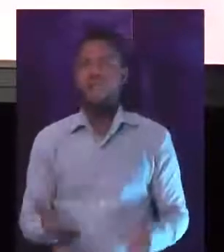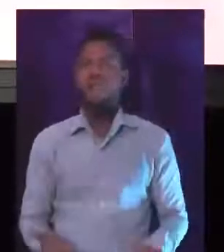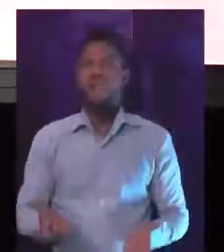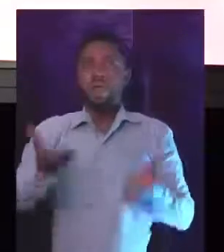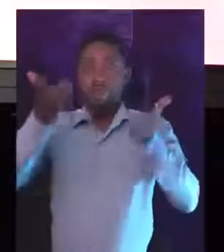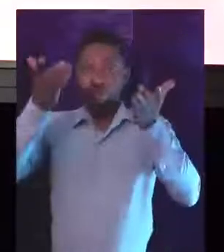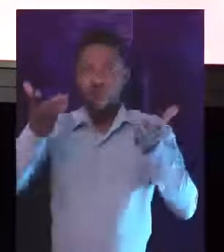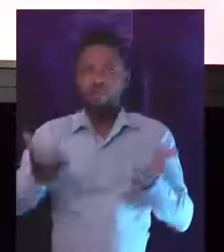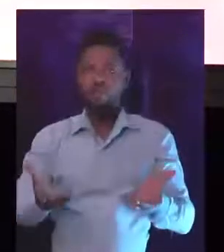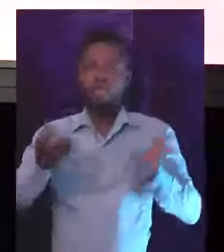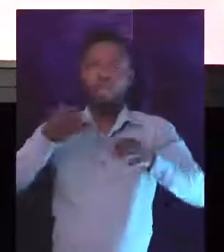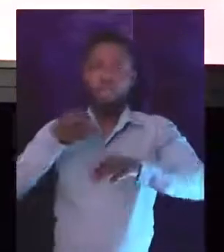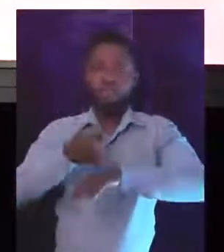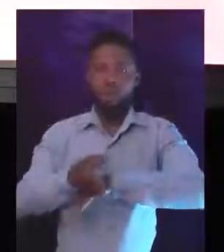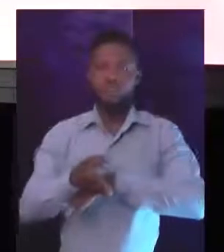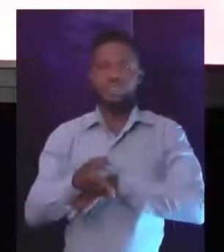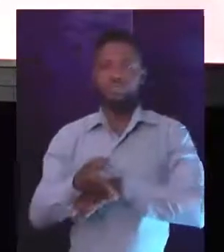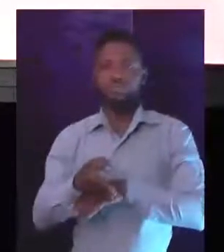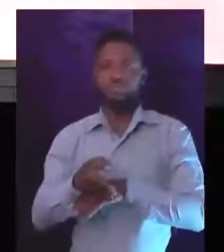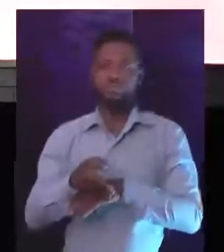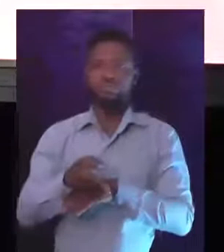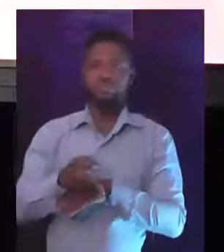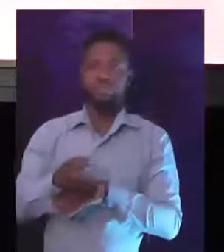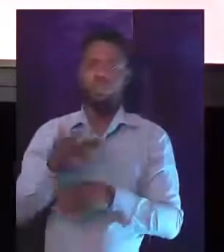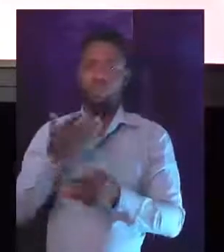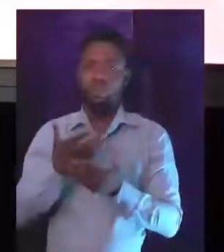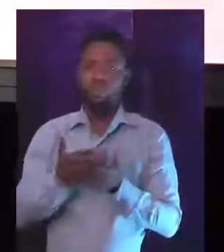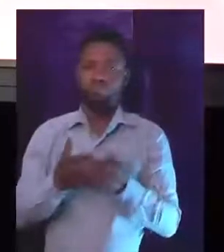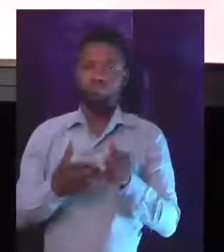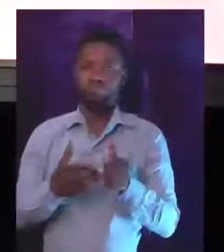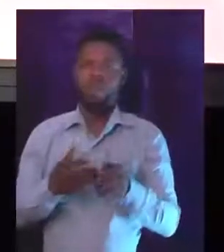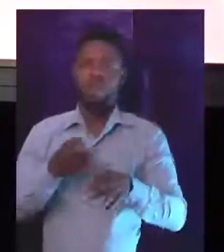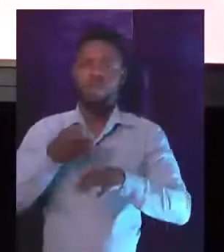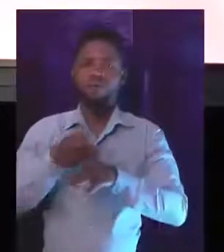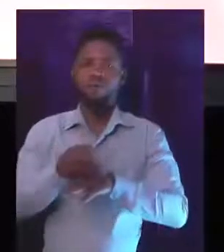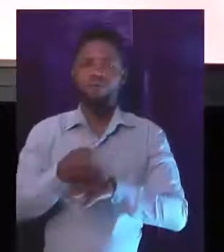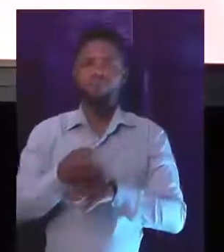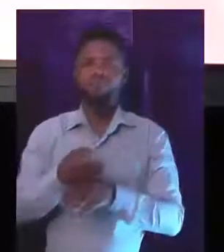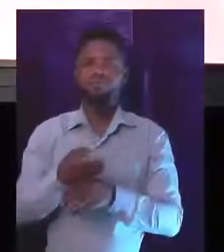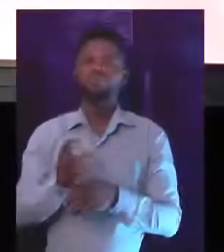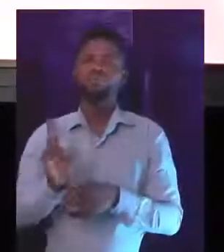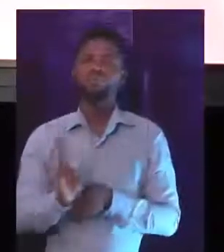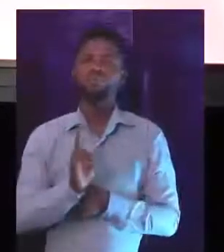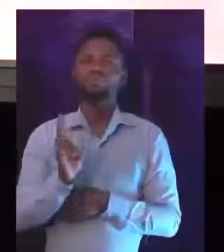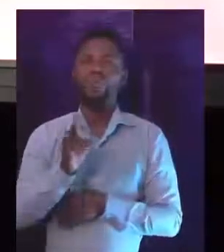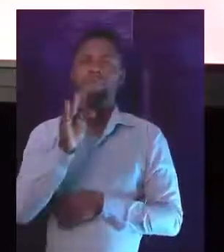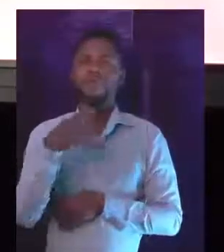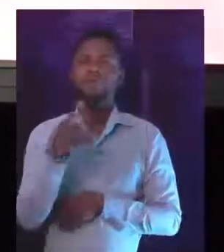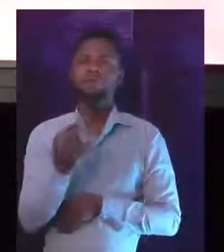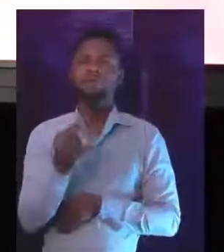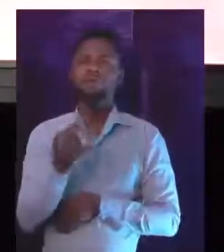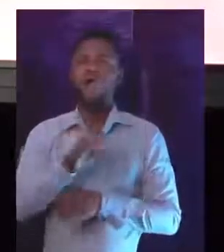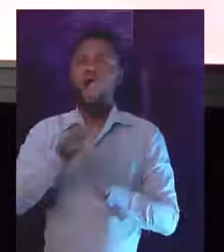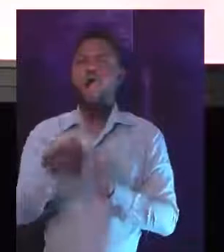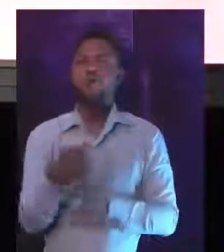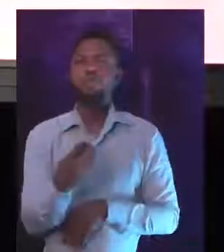is gravitational force. Say that. Gravitational force. Good. Force